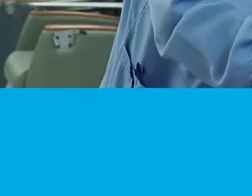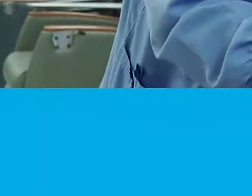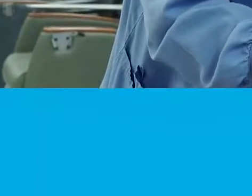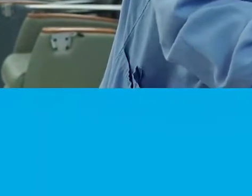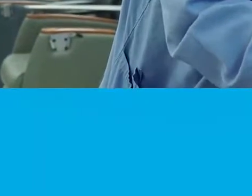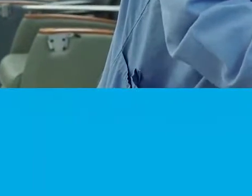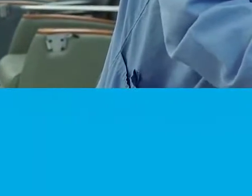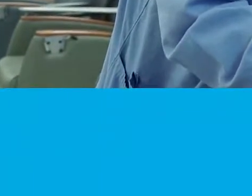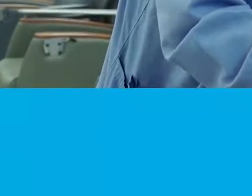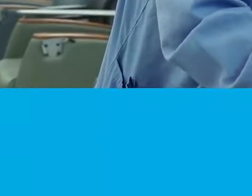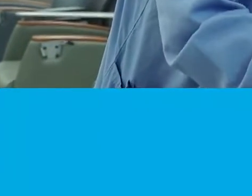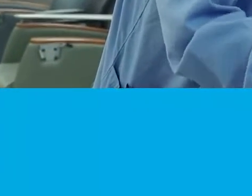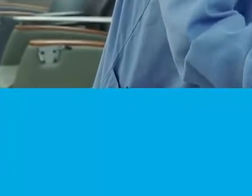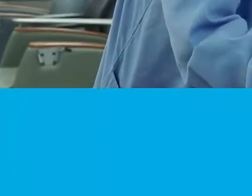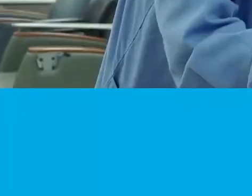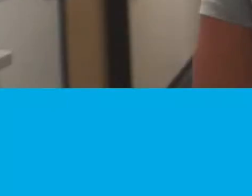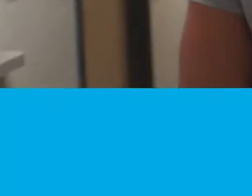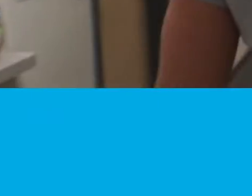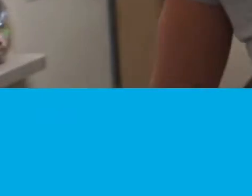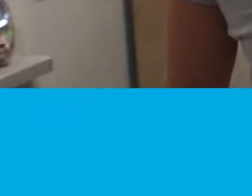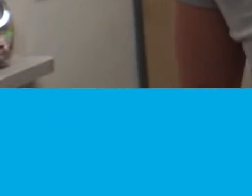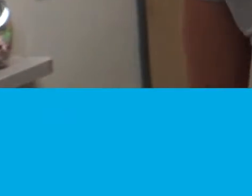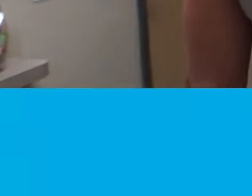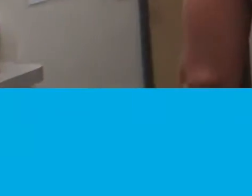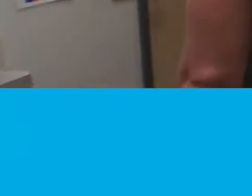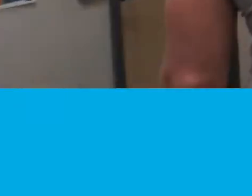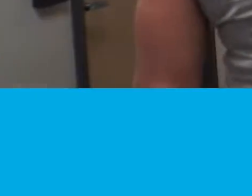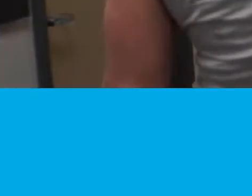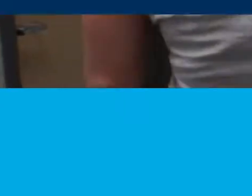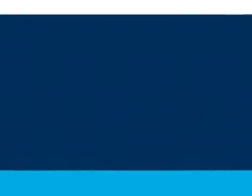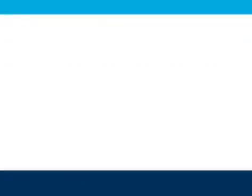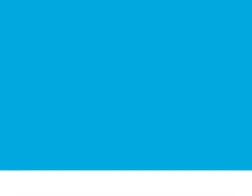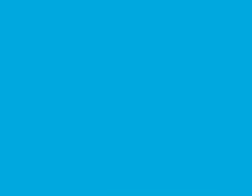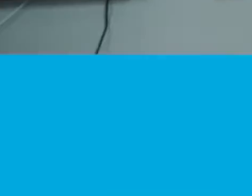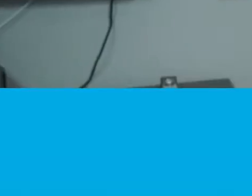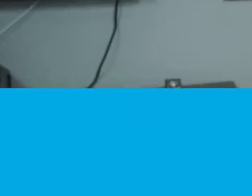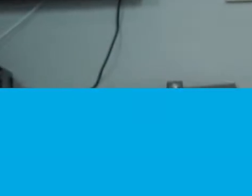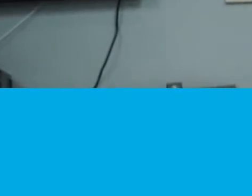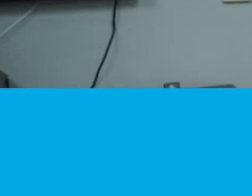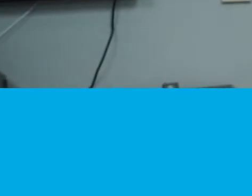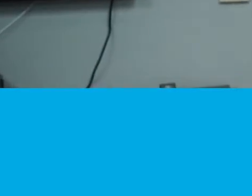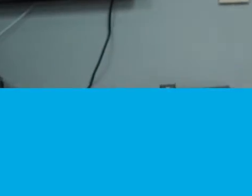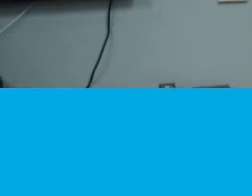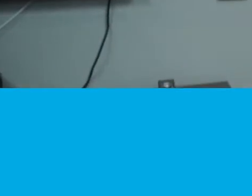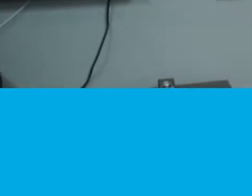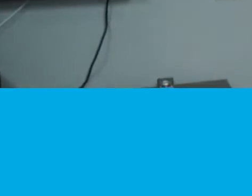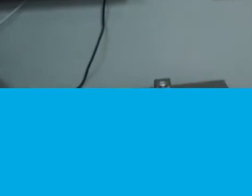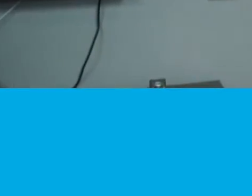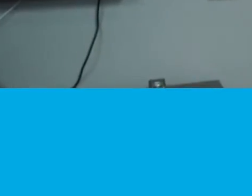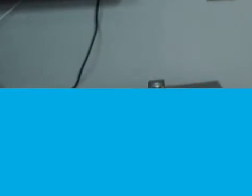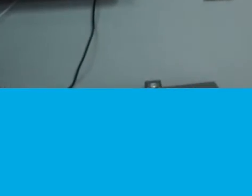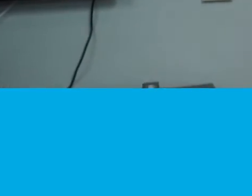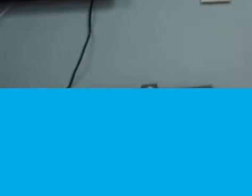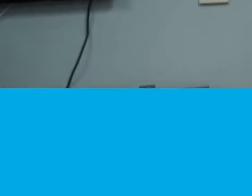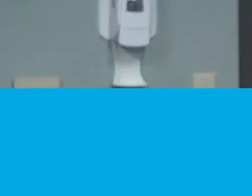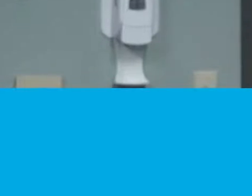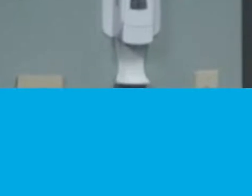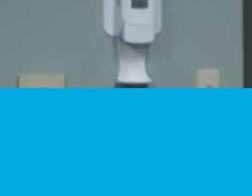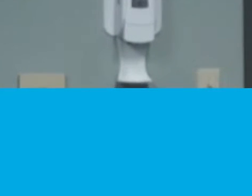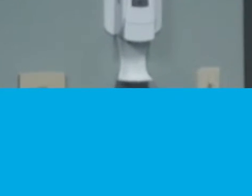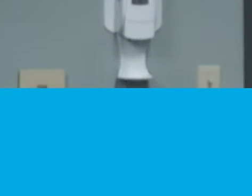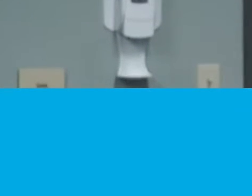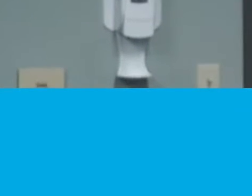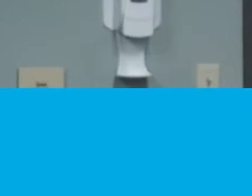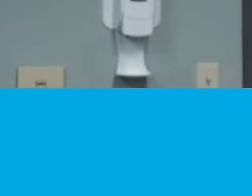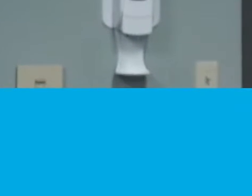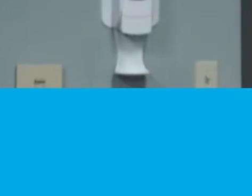A mother facing her toughest battle yet uses CrossFit to fight back. This is what I feel like kind of keeps me going. I want